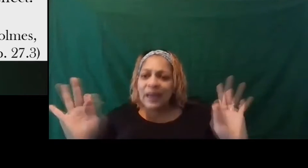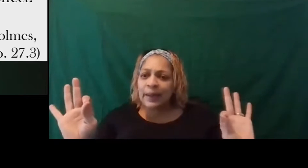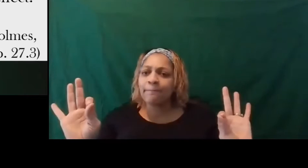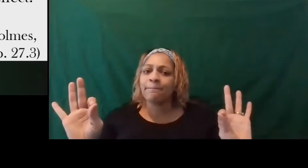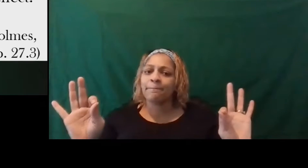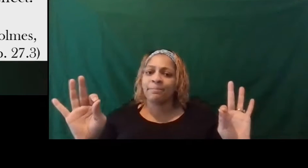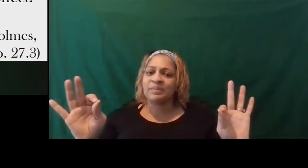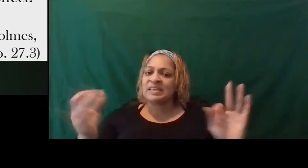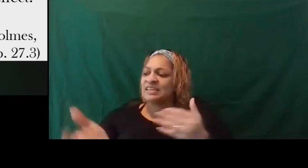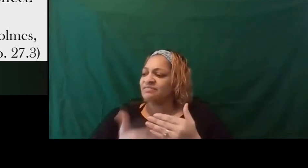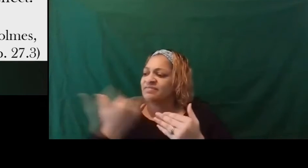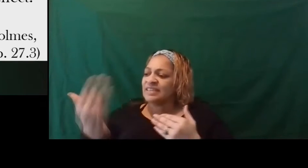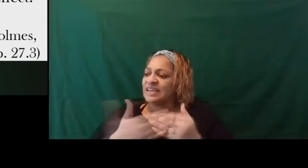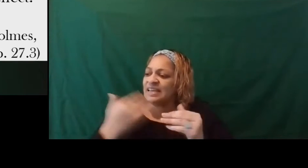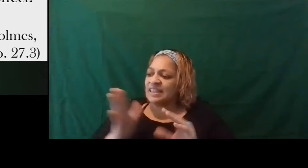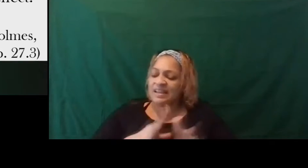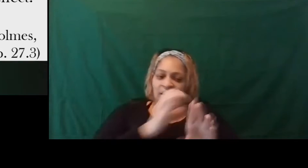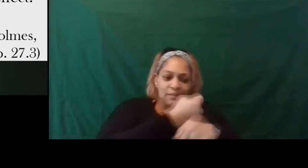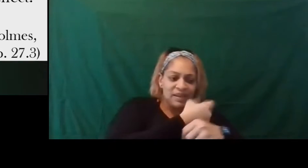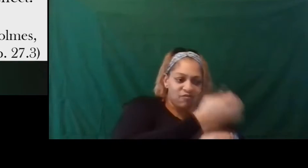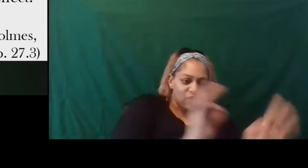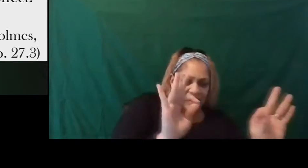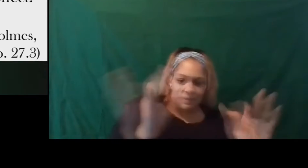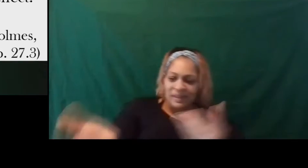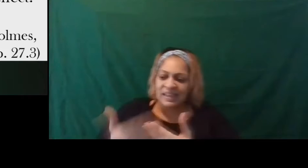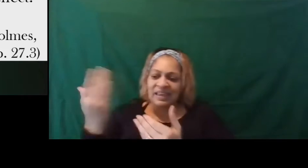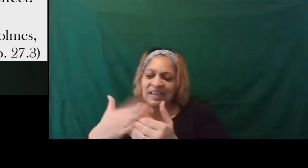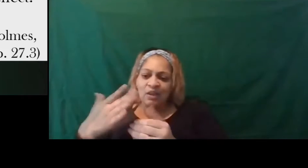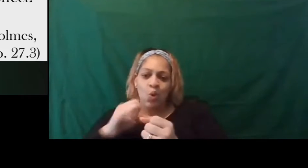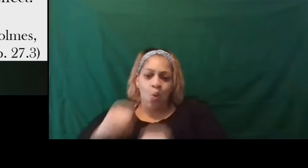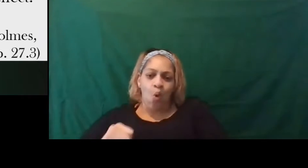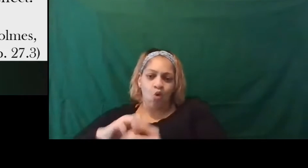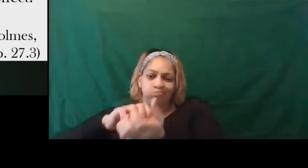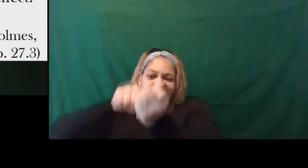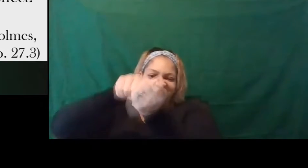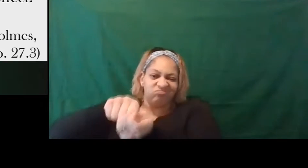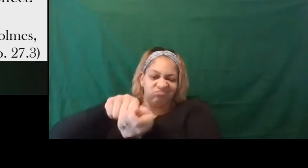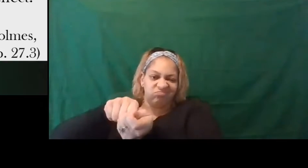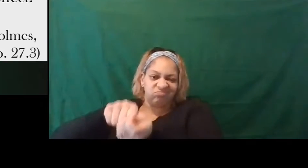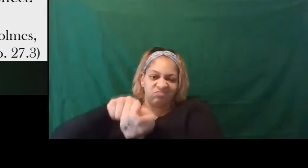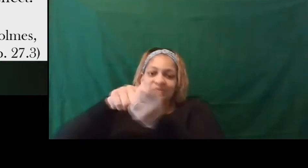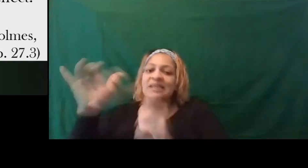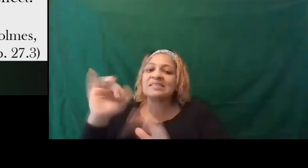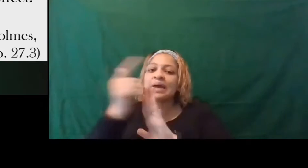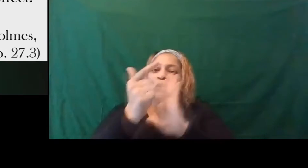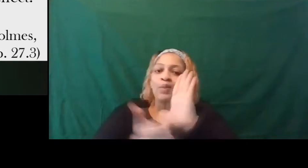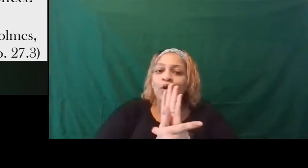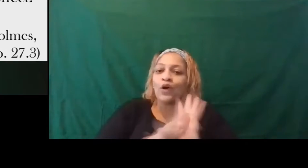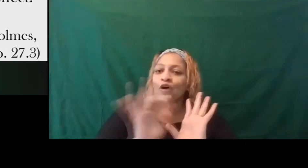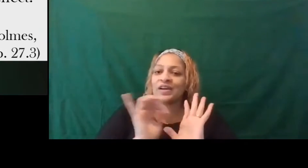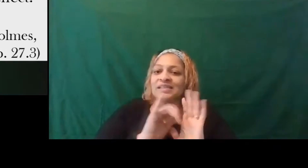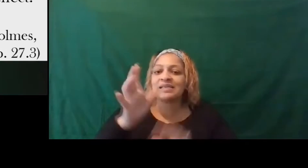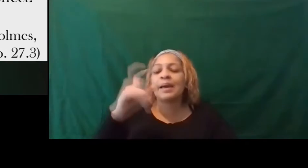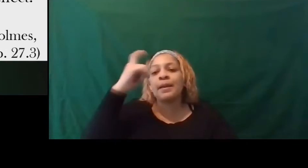easily produces bondage. So which are we going to choose? It's the same law of mind and action. Which are we going to choose